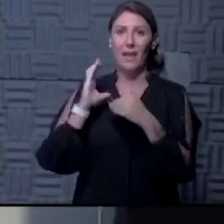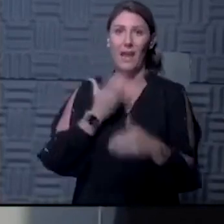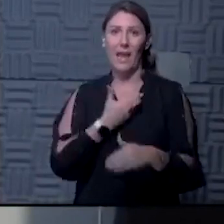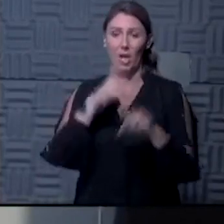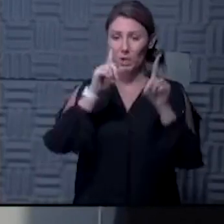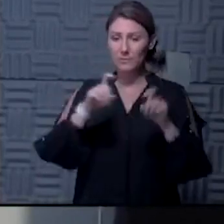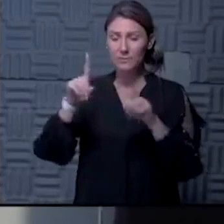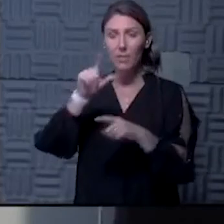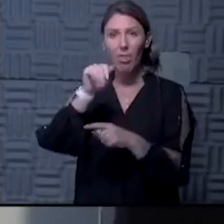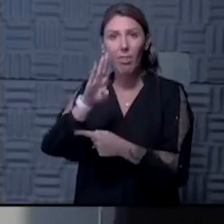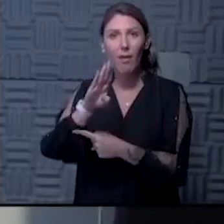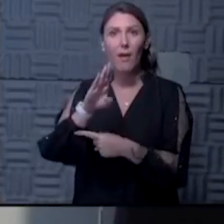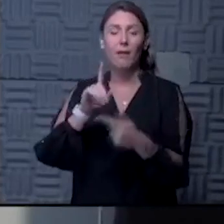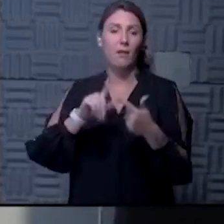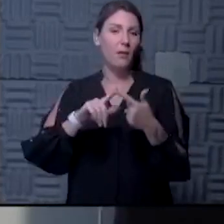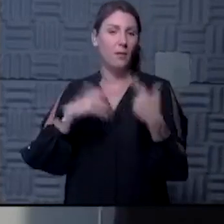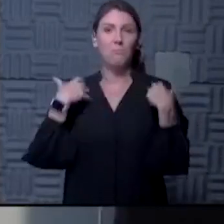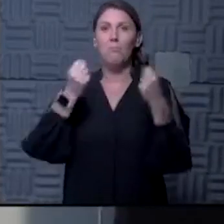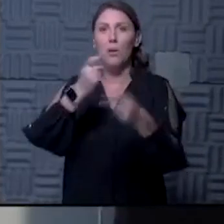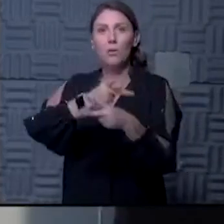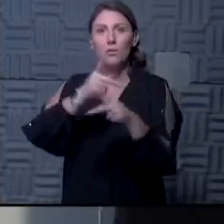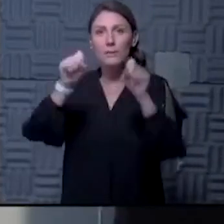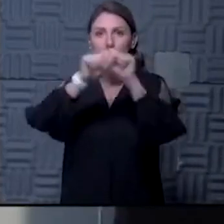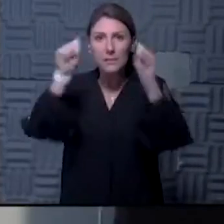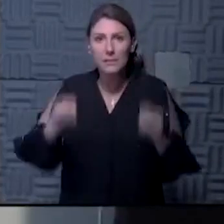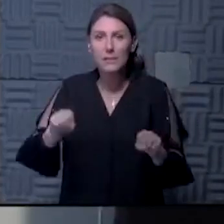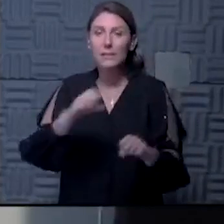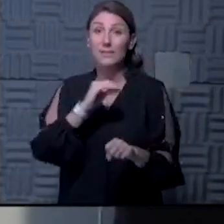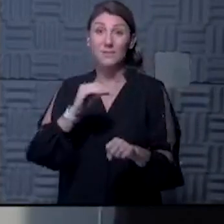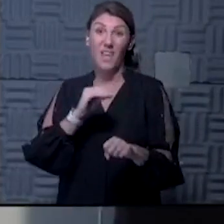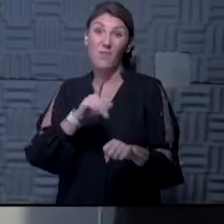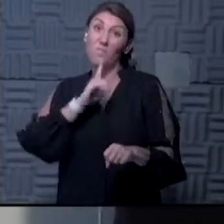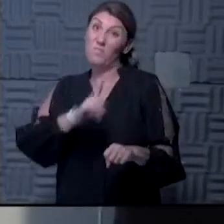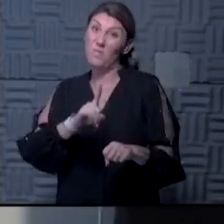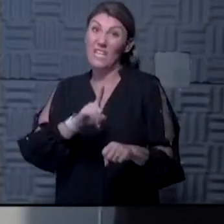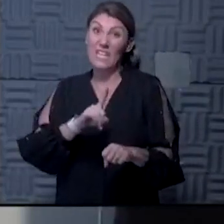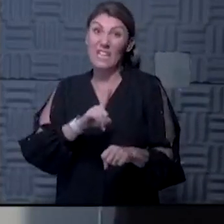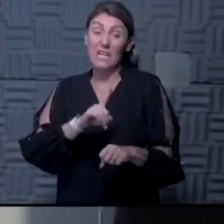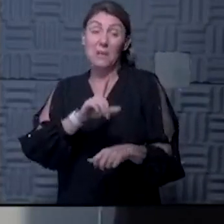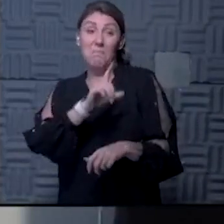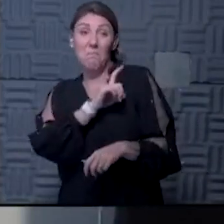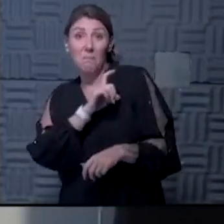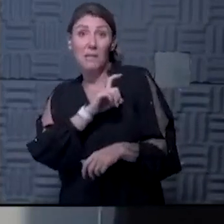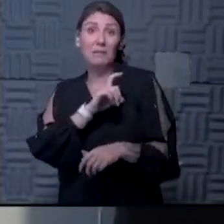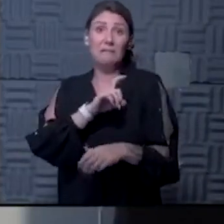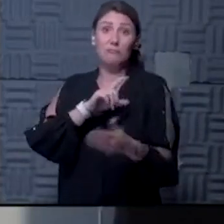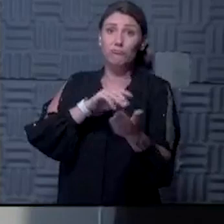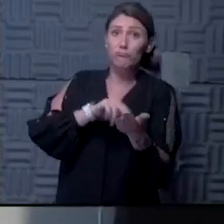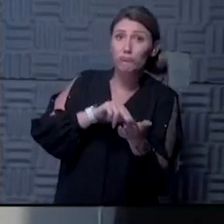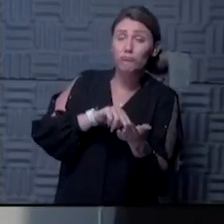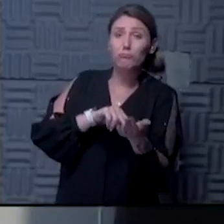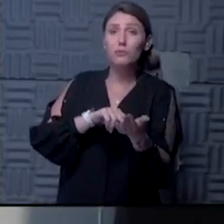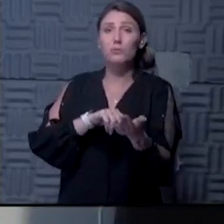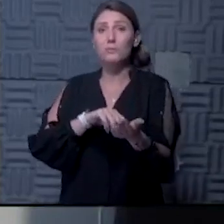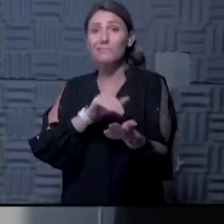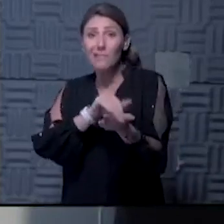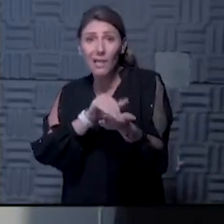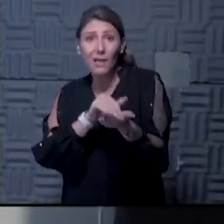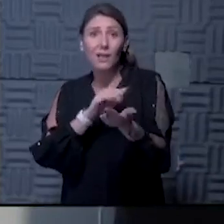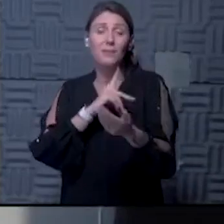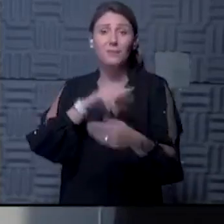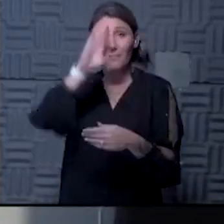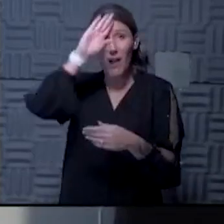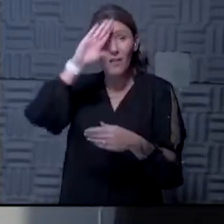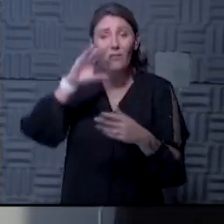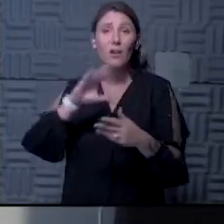testing labs, our healthcare systems, and our frontline workers. So that's just it. We're encouraging everybody in Kansas City